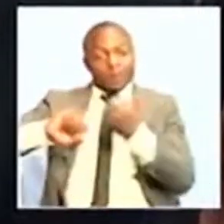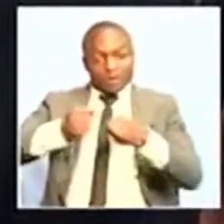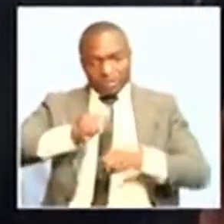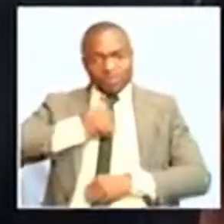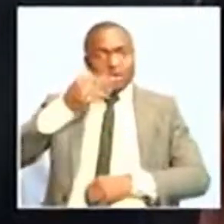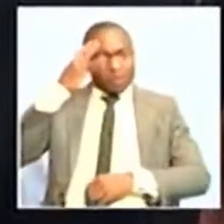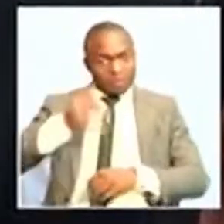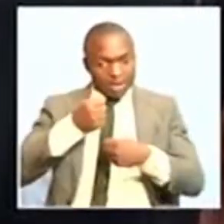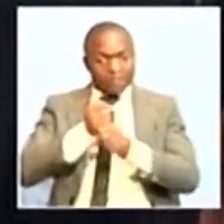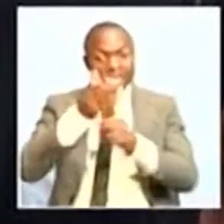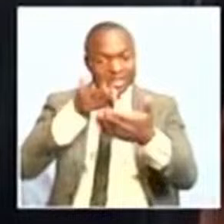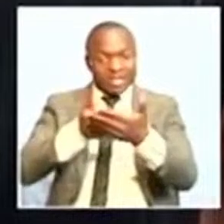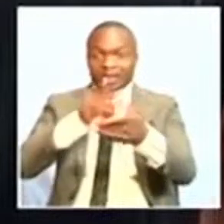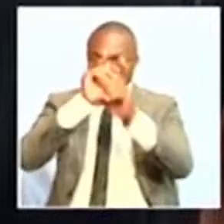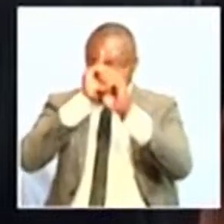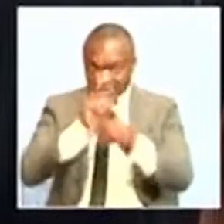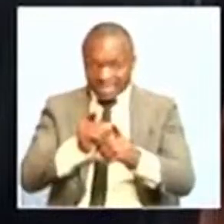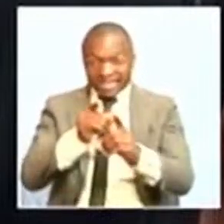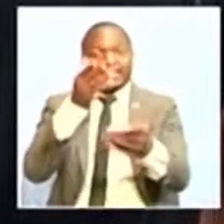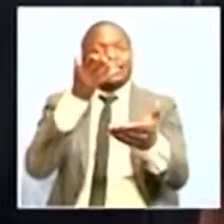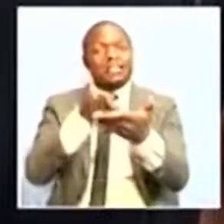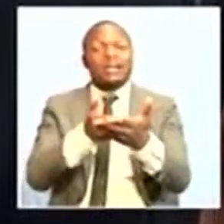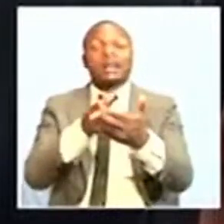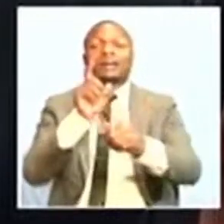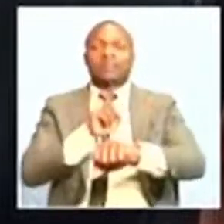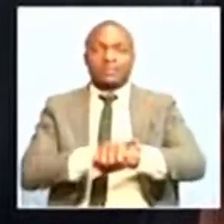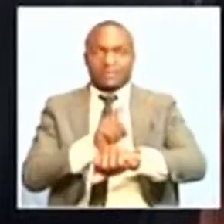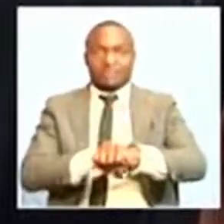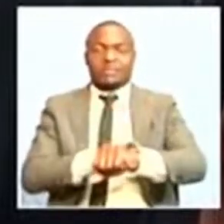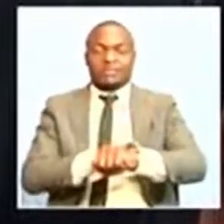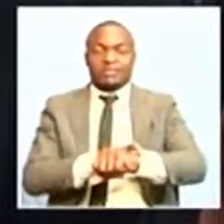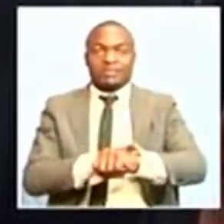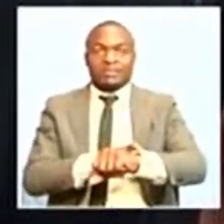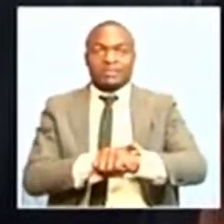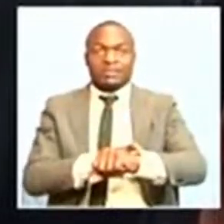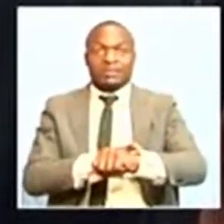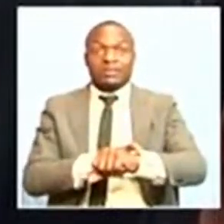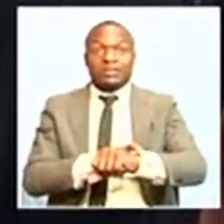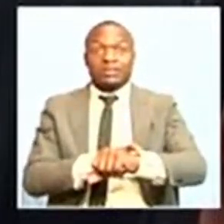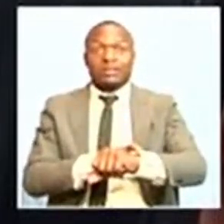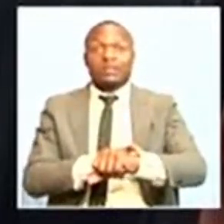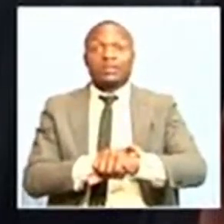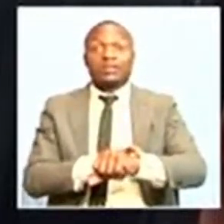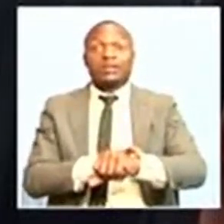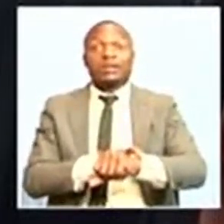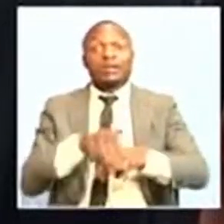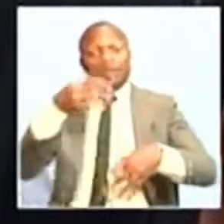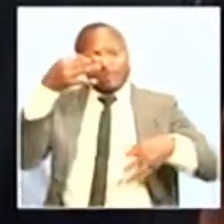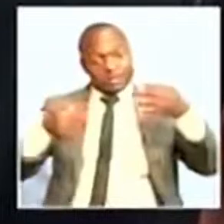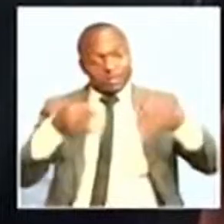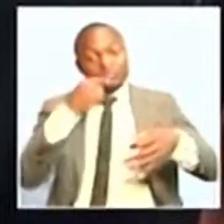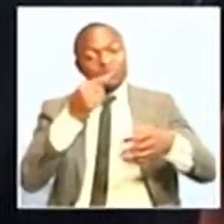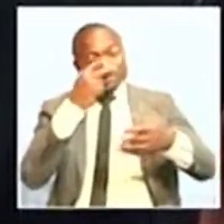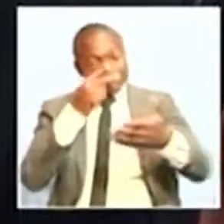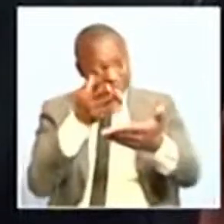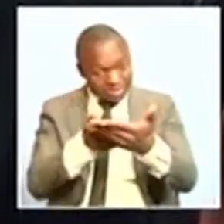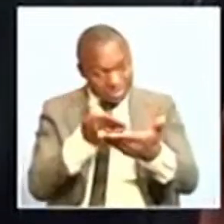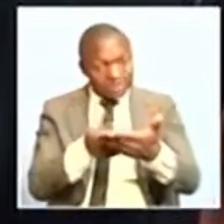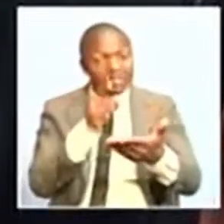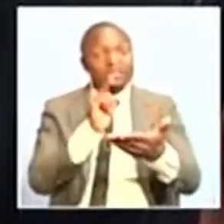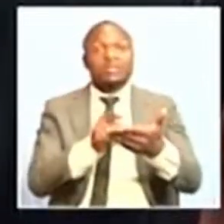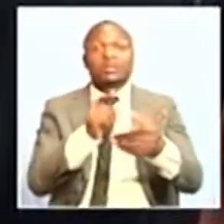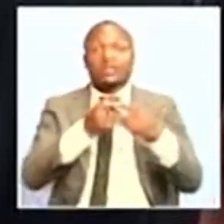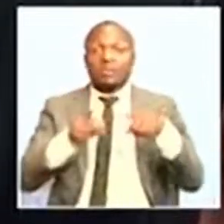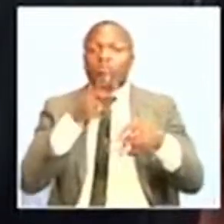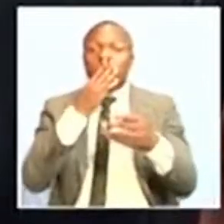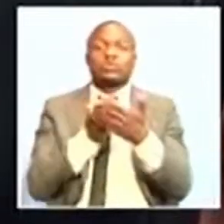particular decisions. And at that particular point, the courts would be able to educate and say, well, we have looked at this was made in good